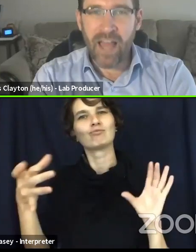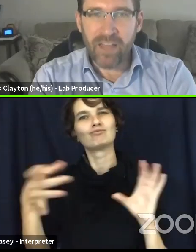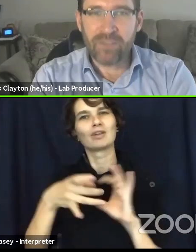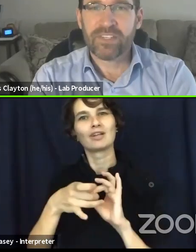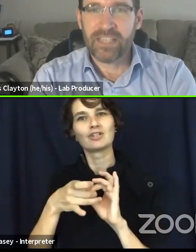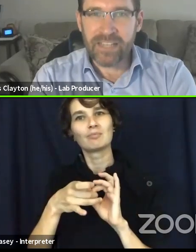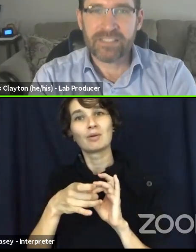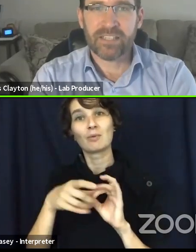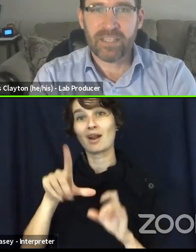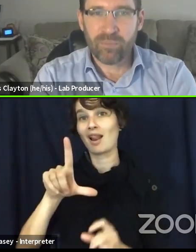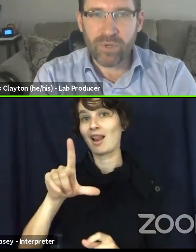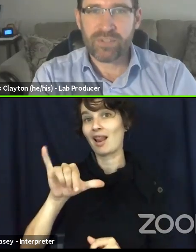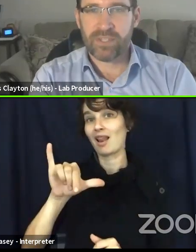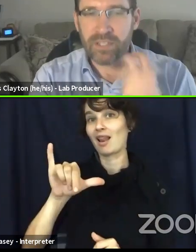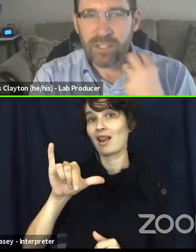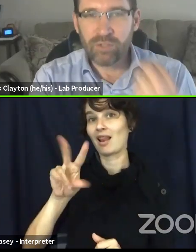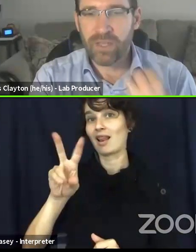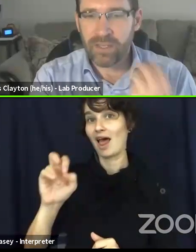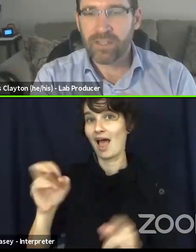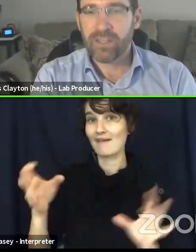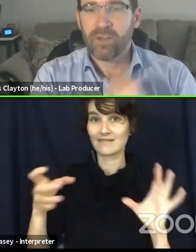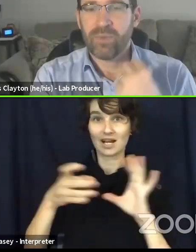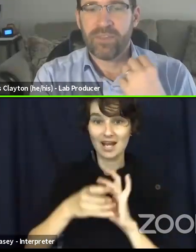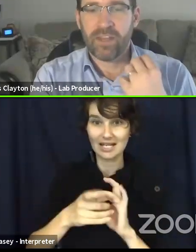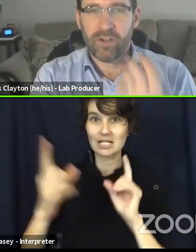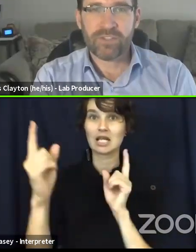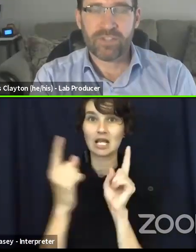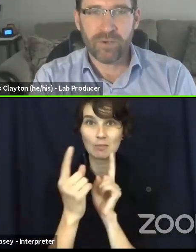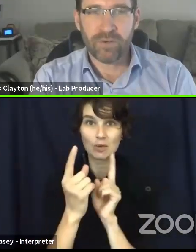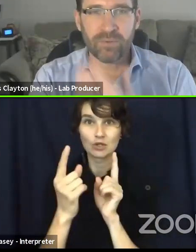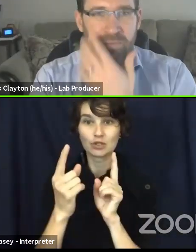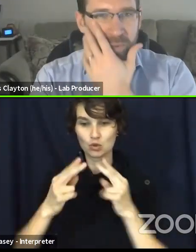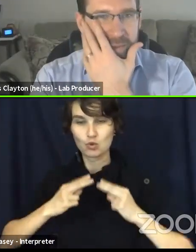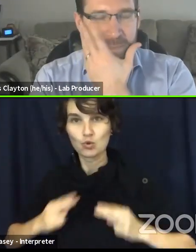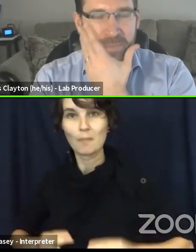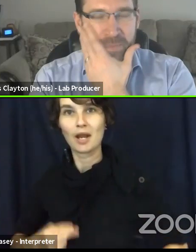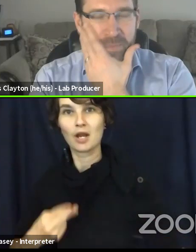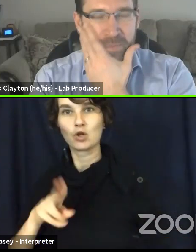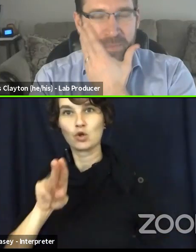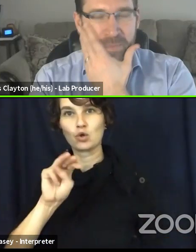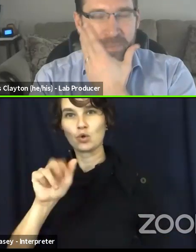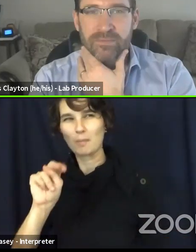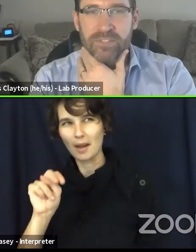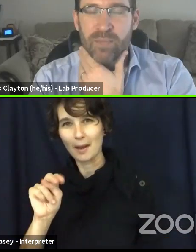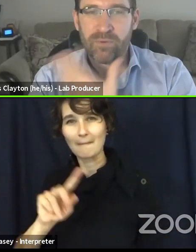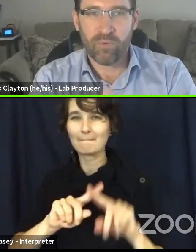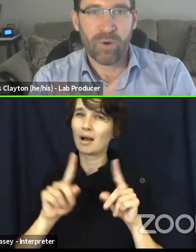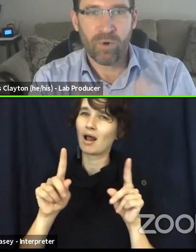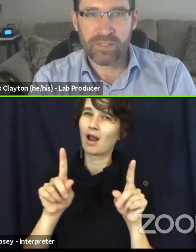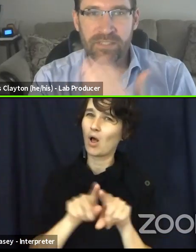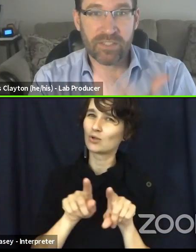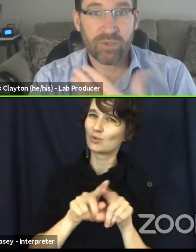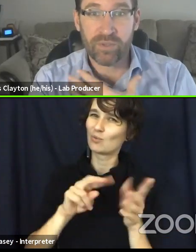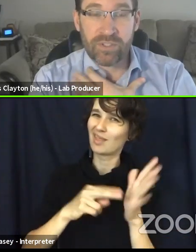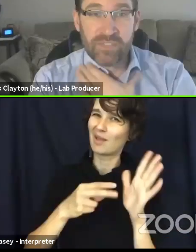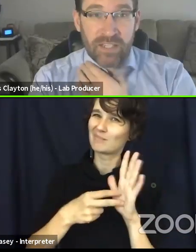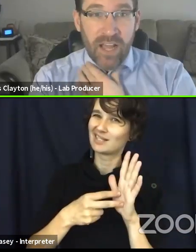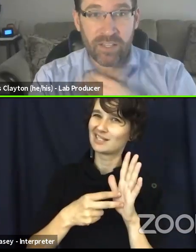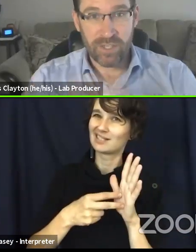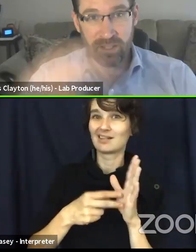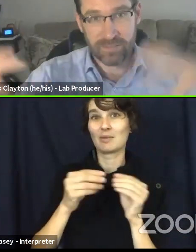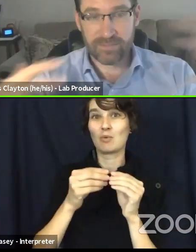between live, connected, in-person, human, but then also what that means when we're talking about form or at distance or the